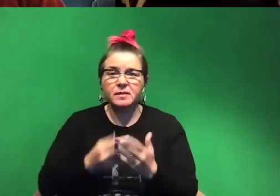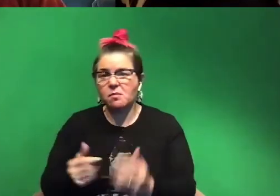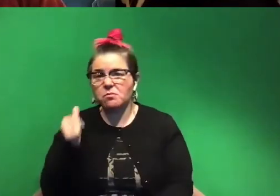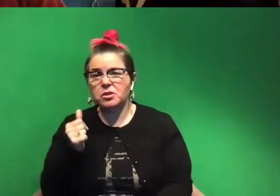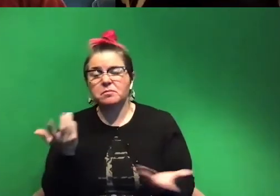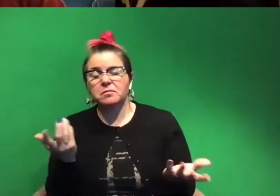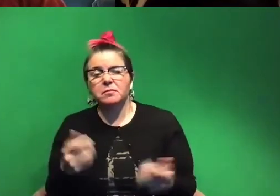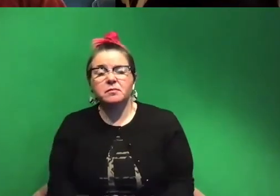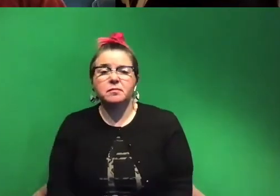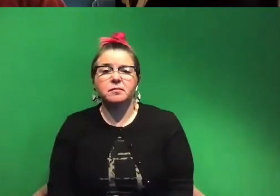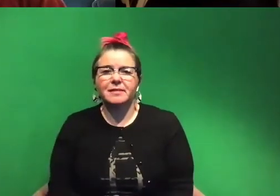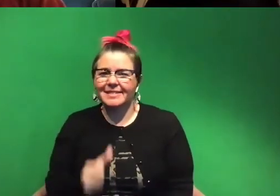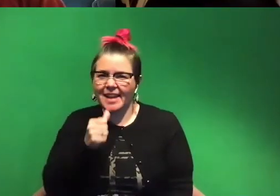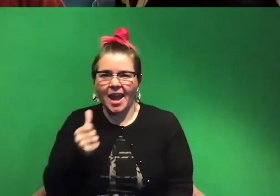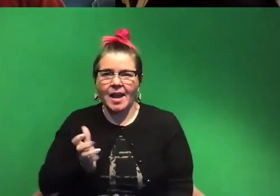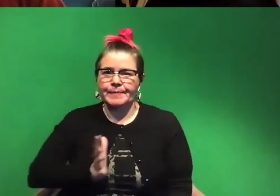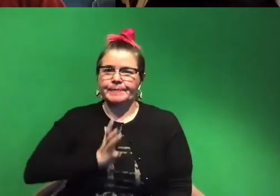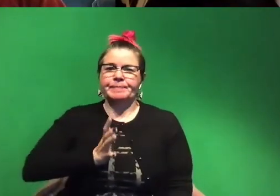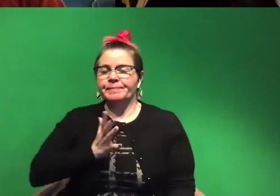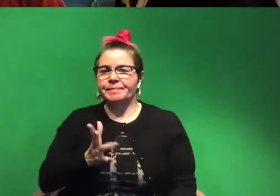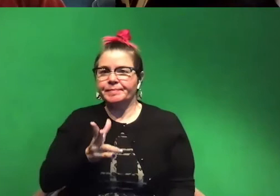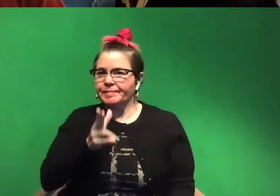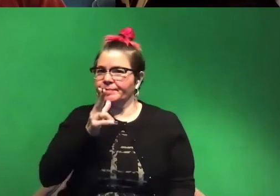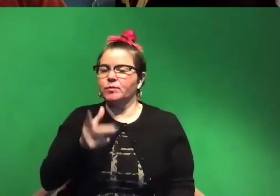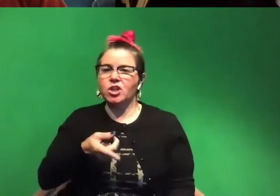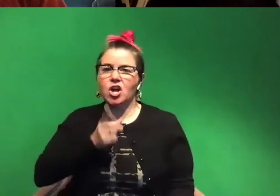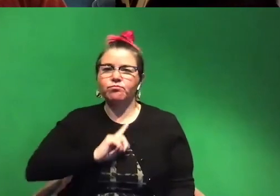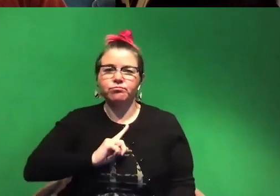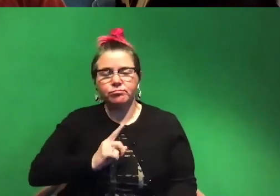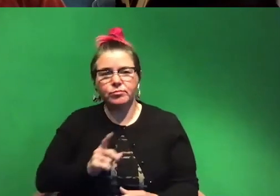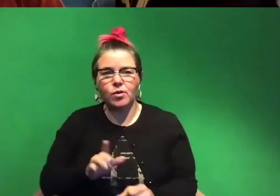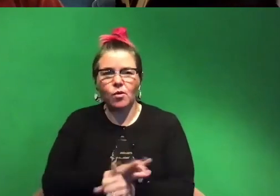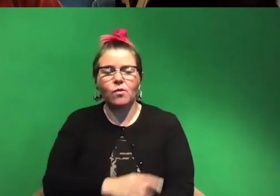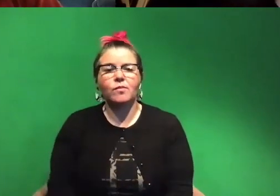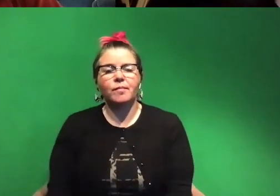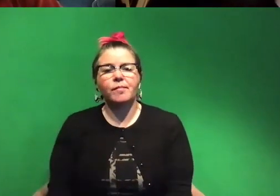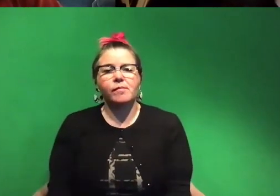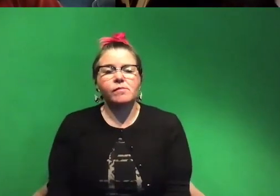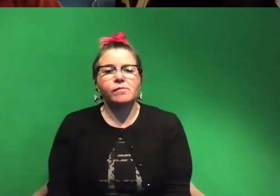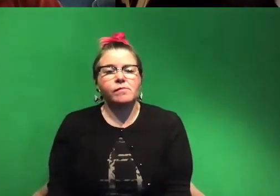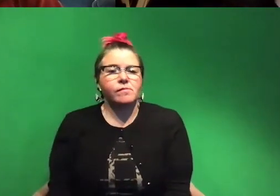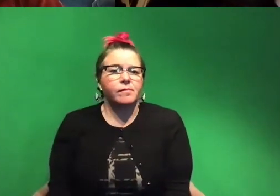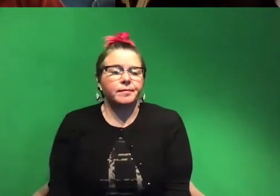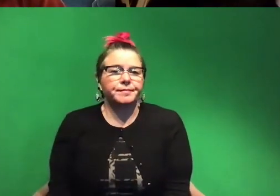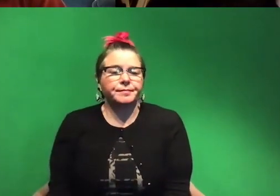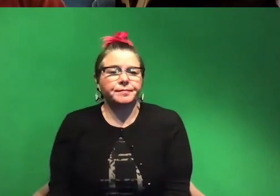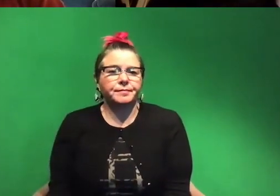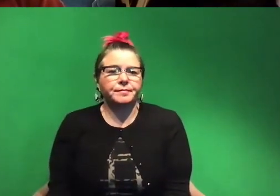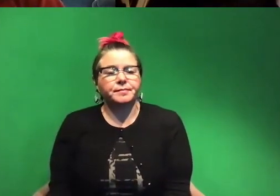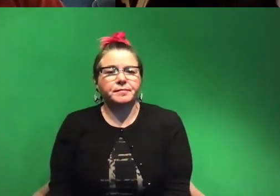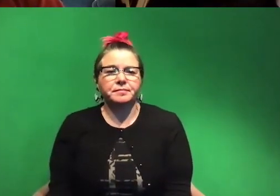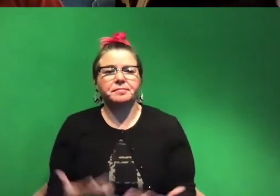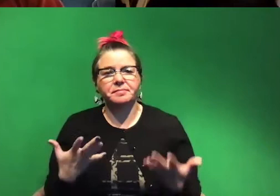not very elegant when they do eat. They kind of just swallow it whole for the most part. But yeah, they would maybe